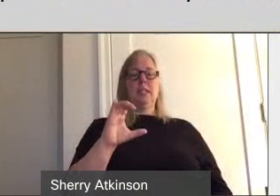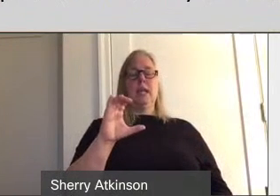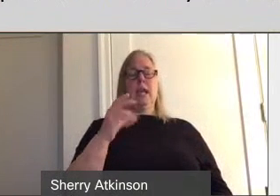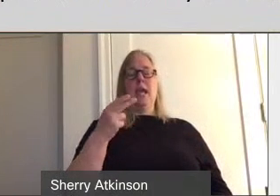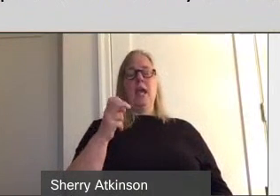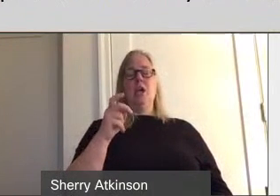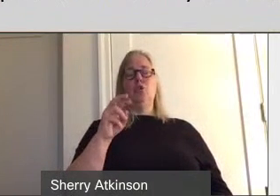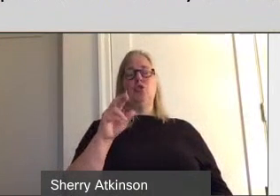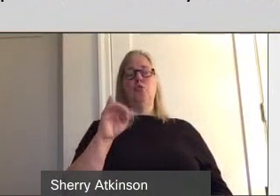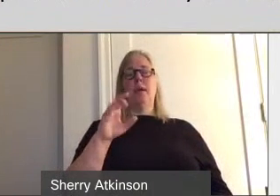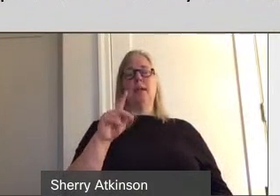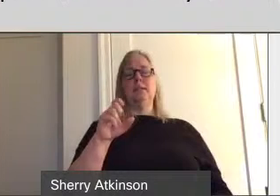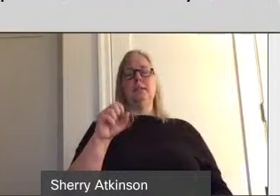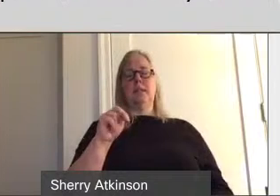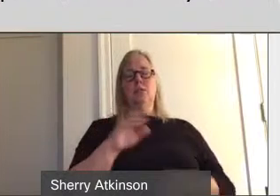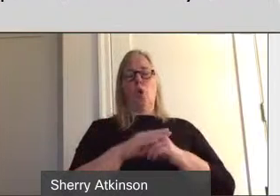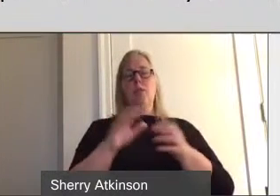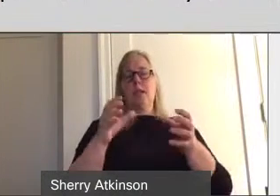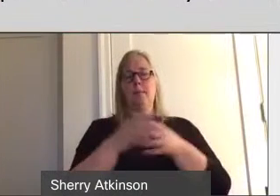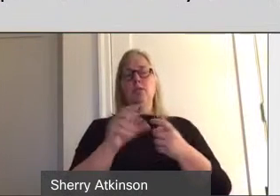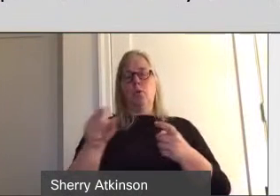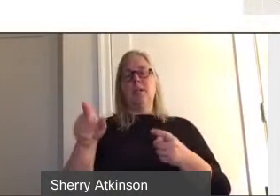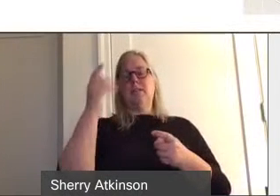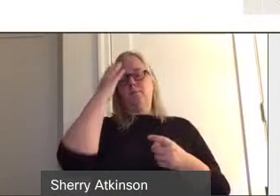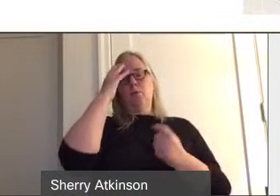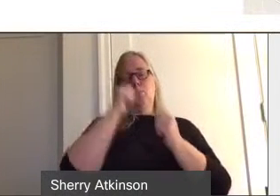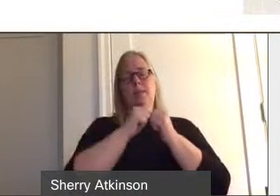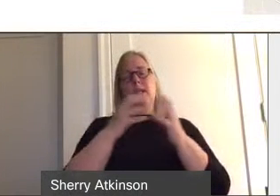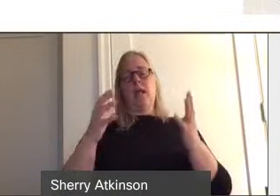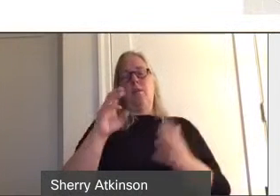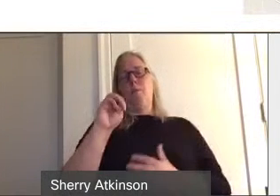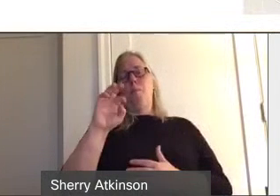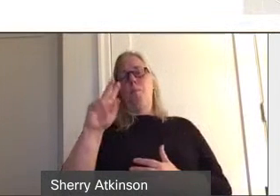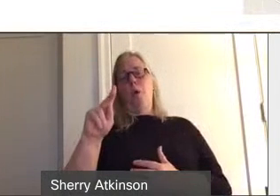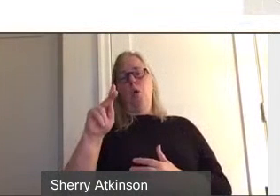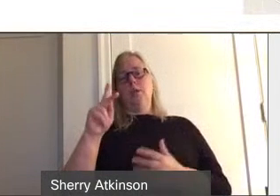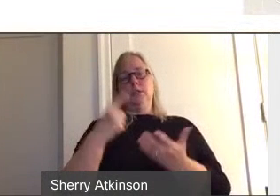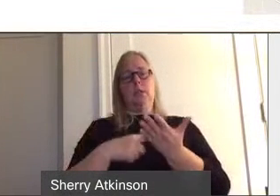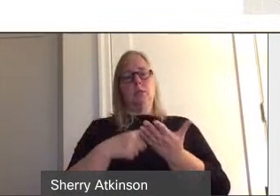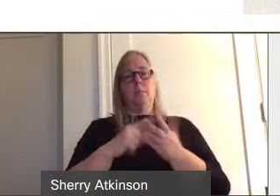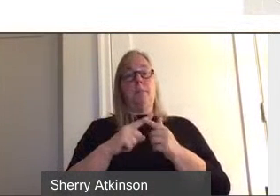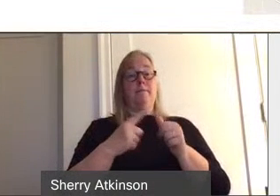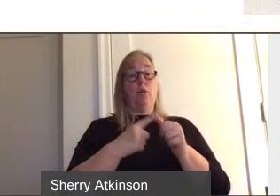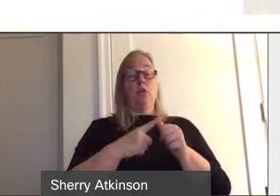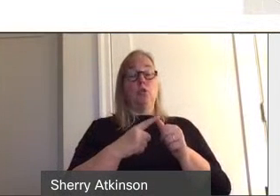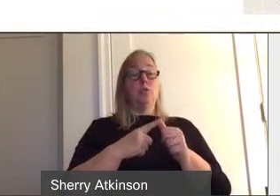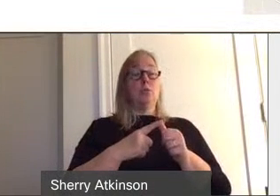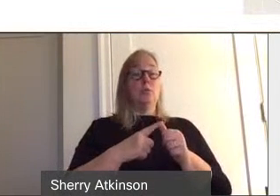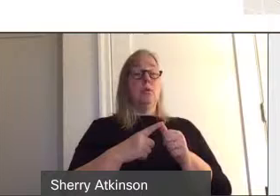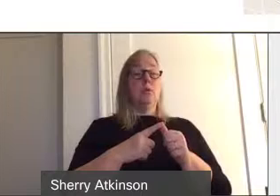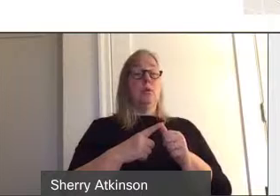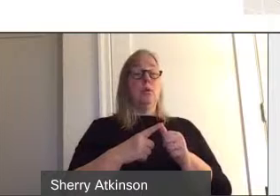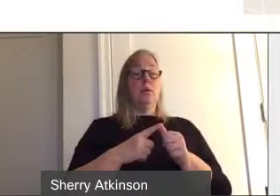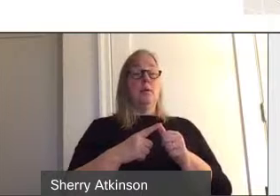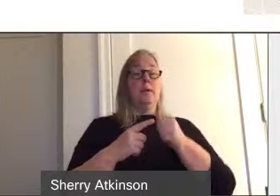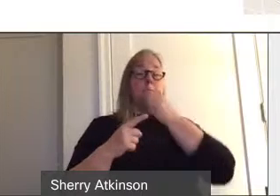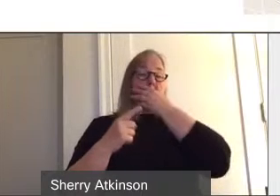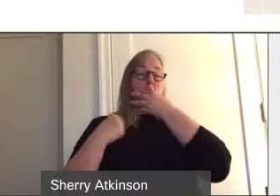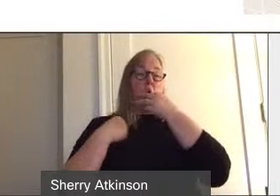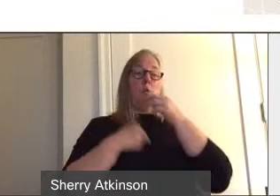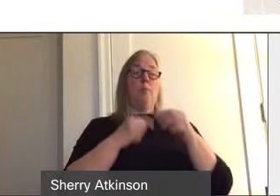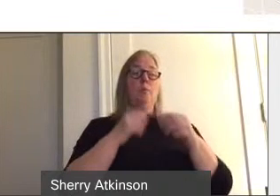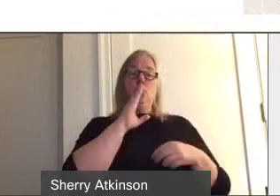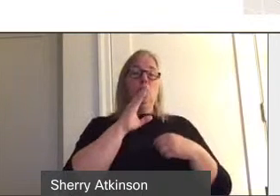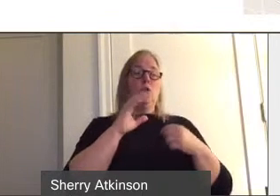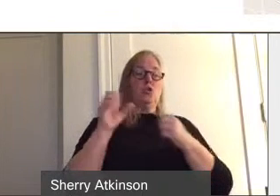so he's familiar with a lot of the MARC discussions, but going first to these strategic highway corridor studies.